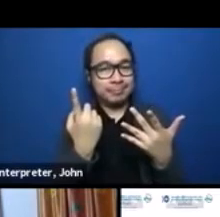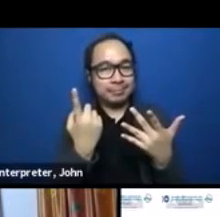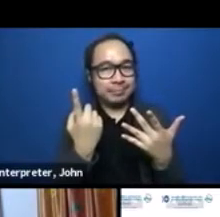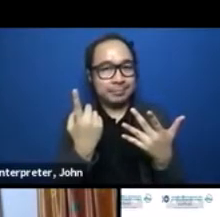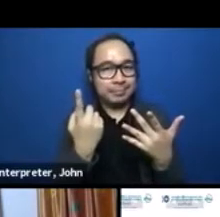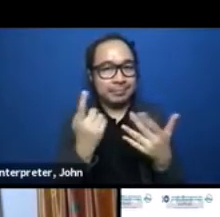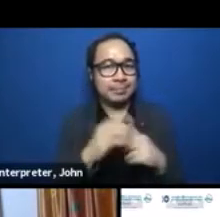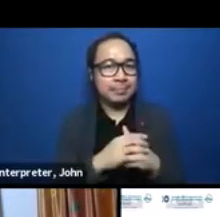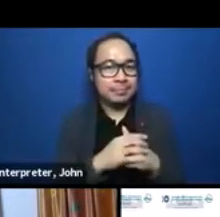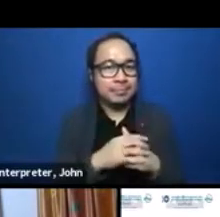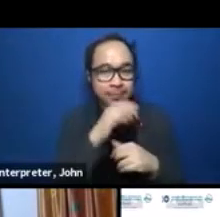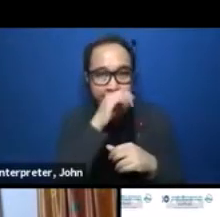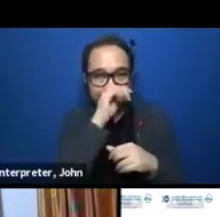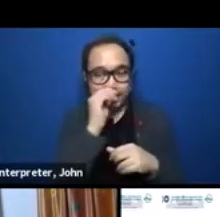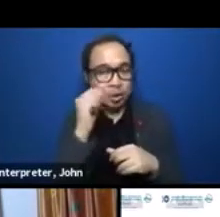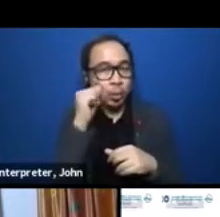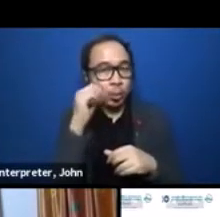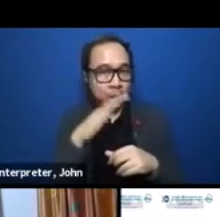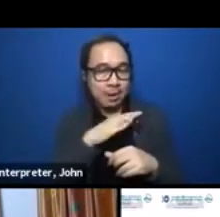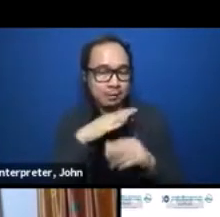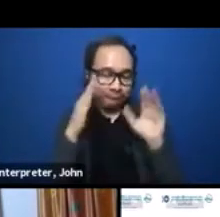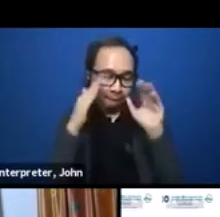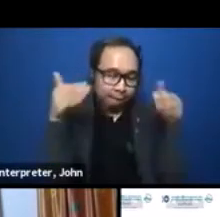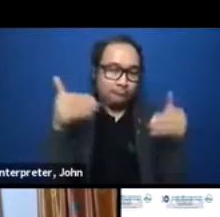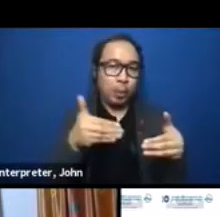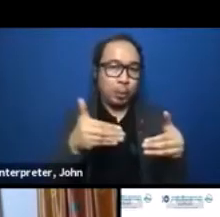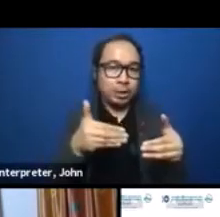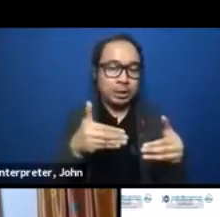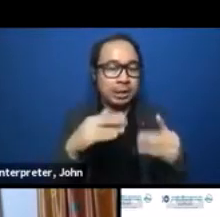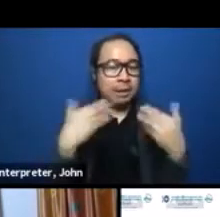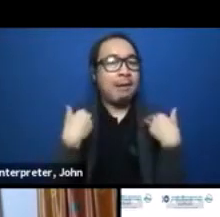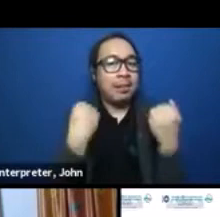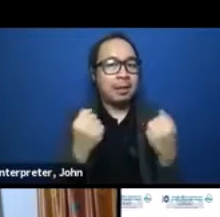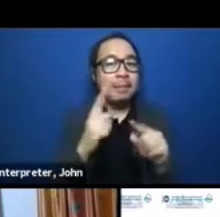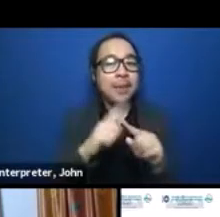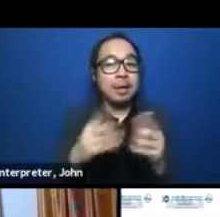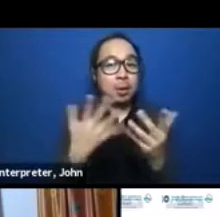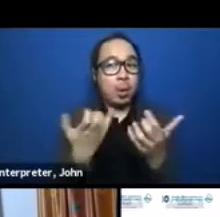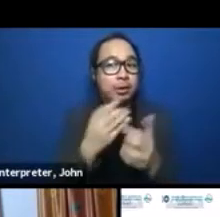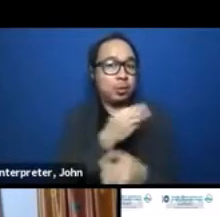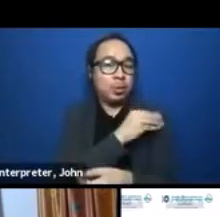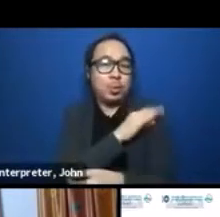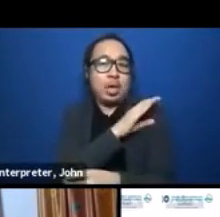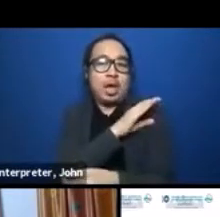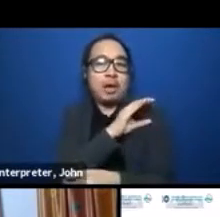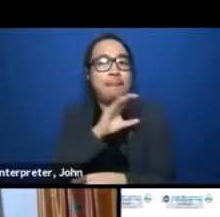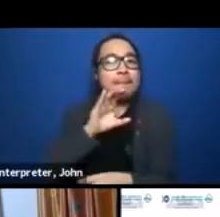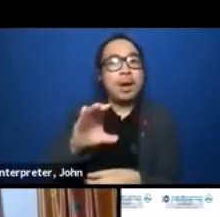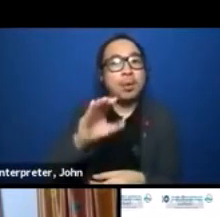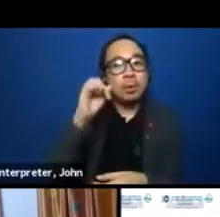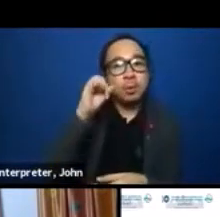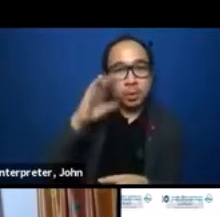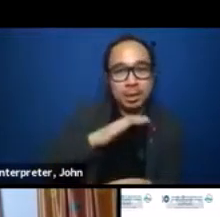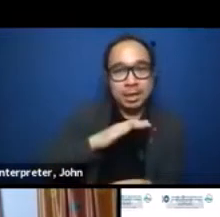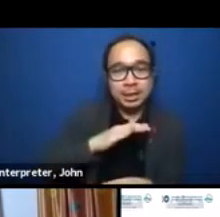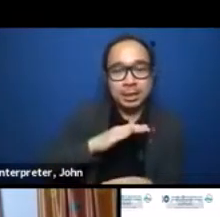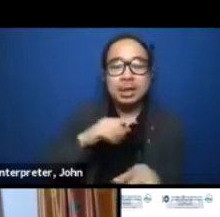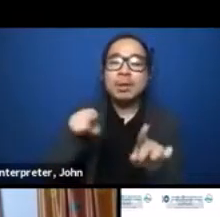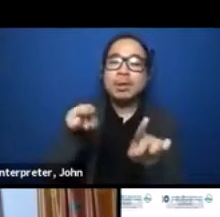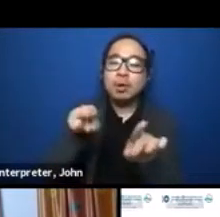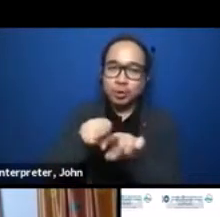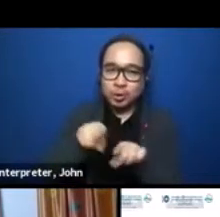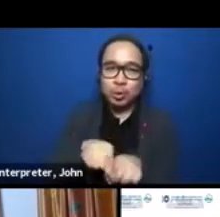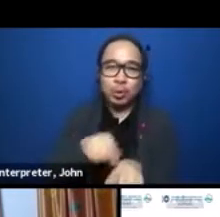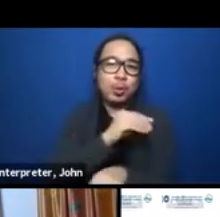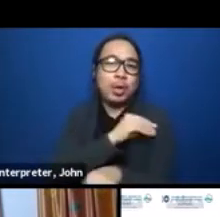the women and girls, but once we want to empower the women, and then we need to empower men. And then